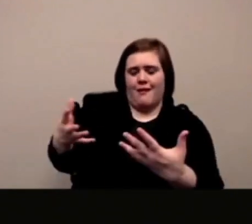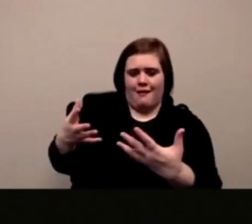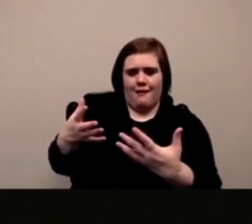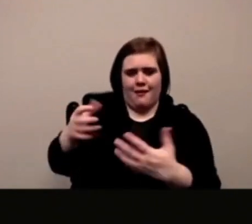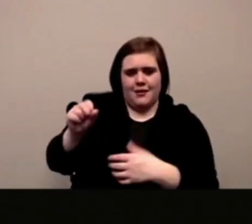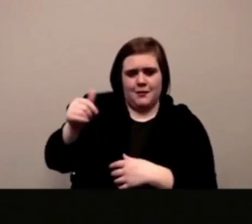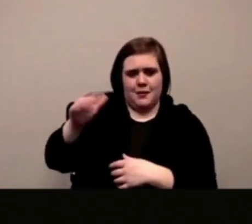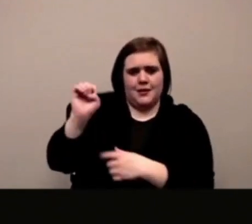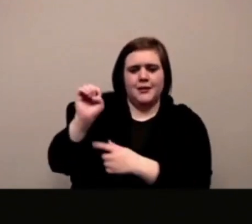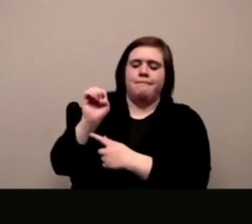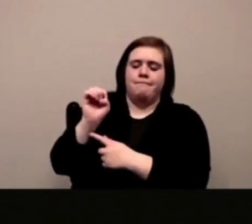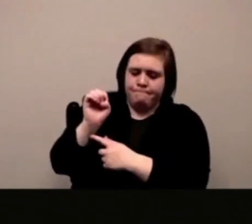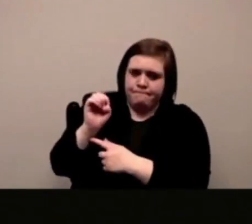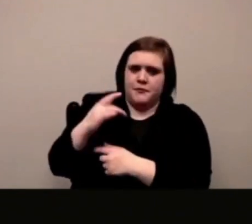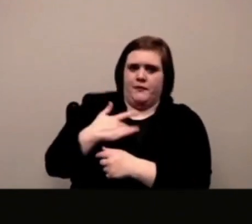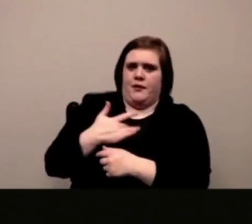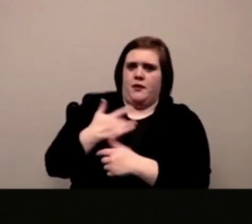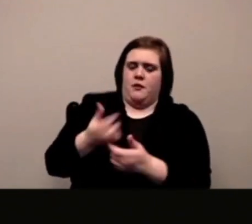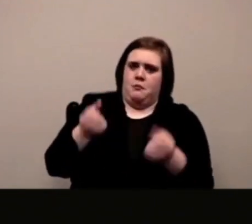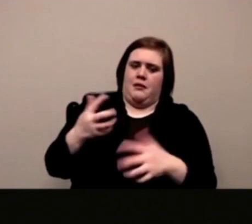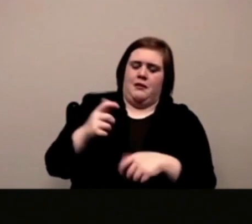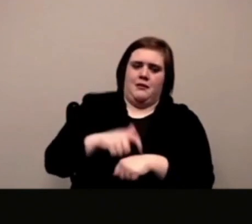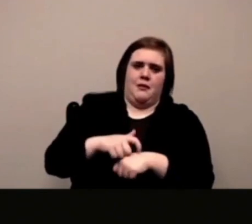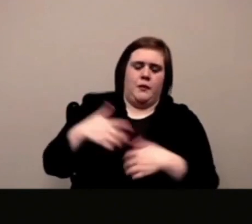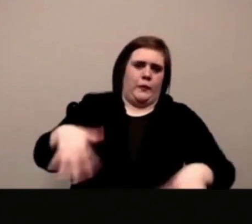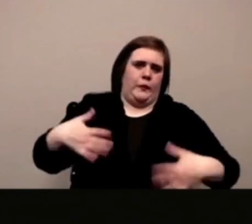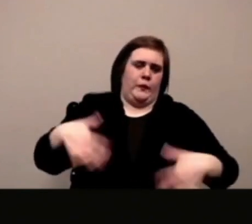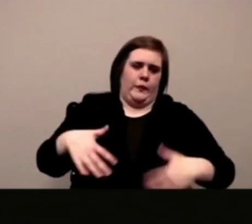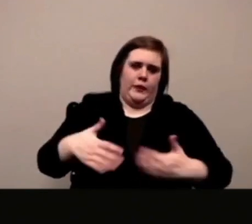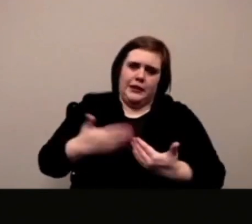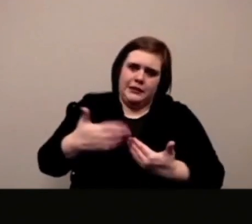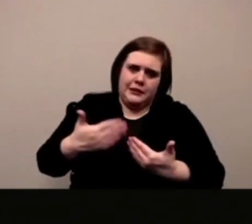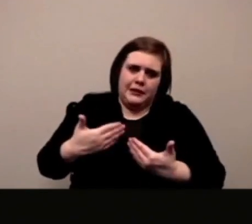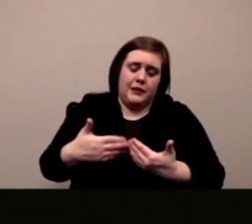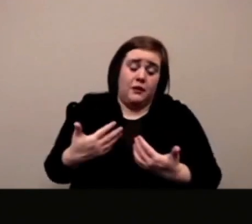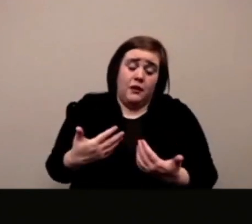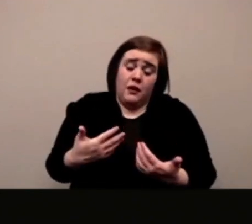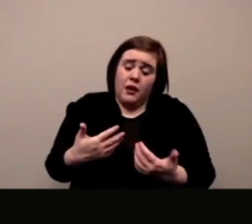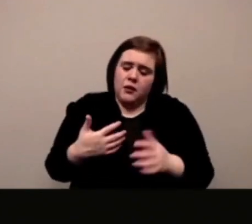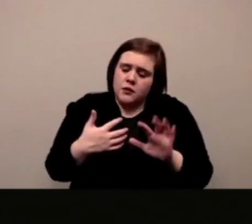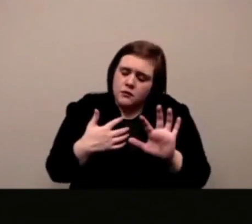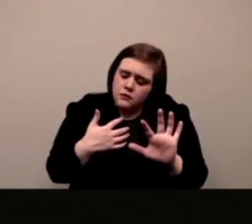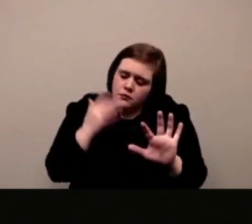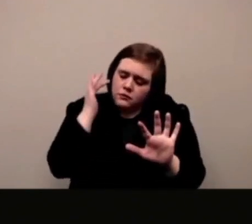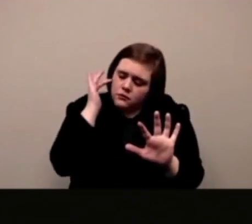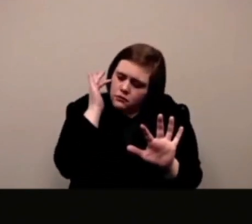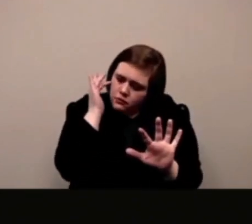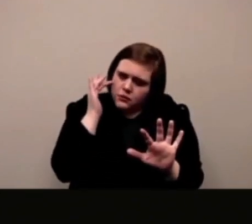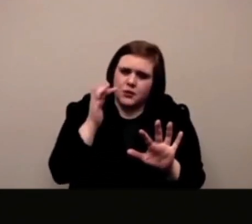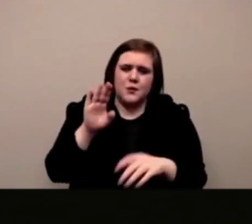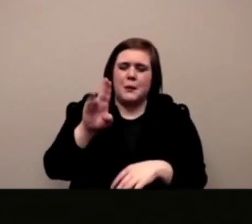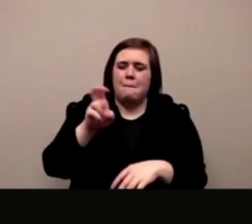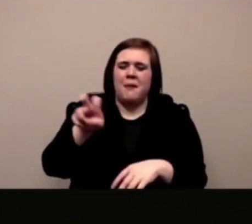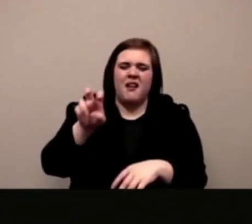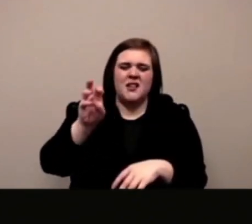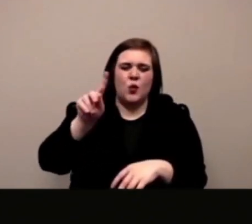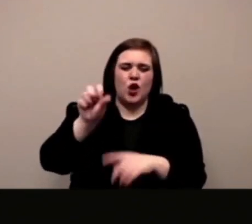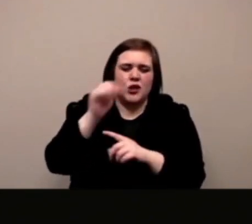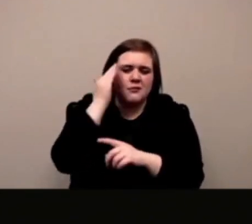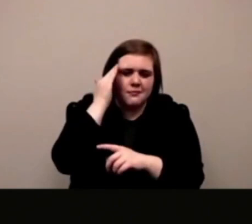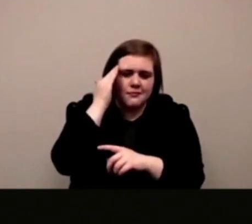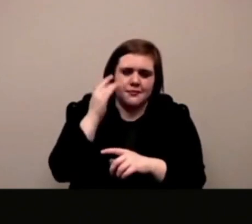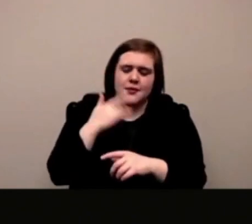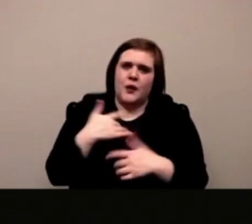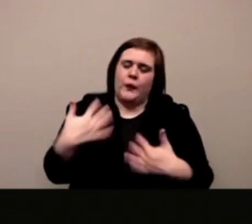think a lot of times it's very easy, and it can be kind of cringeworthy, because some of those buzzwords that are really